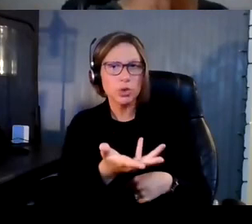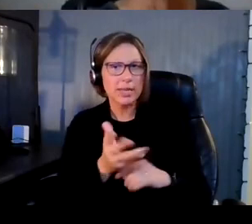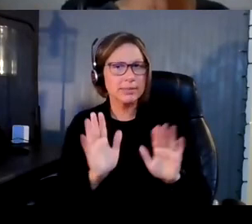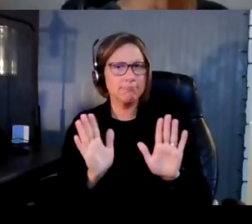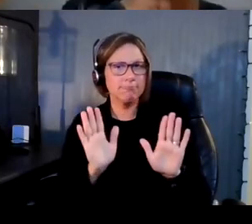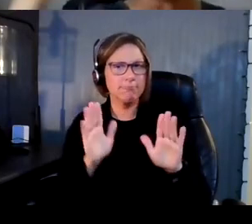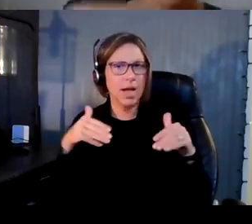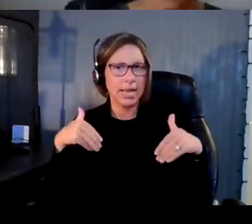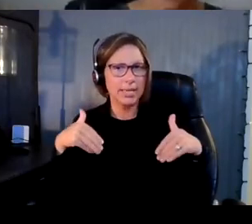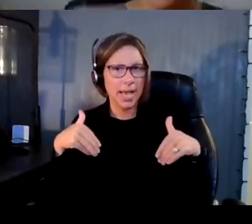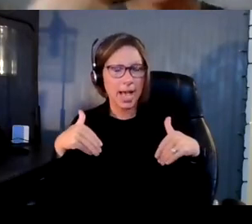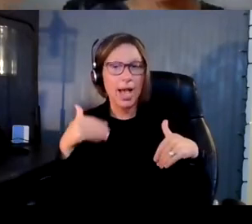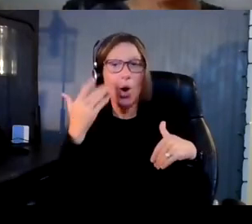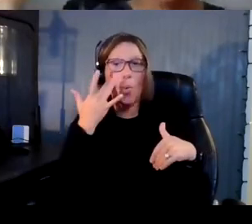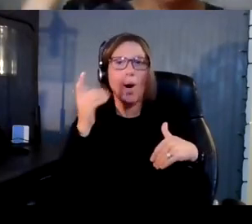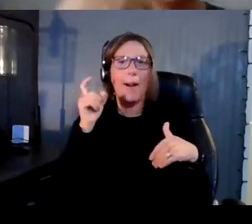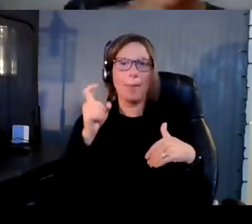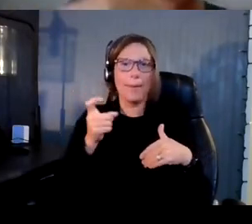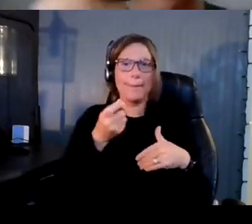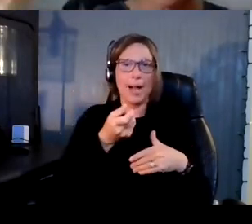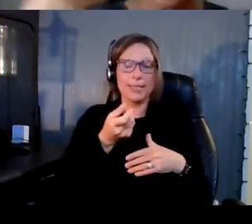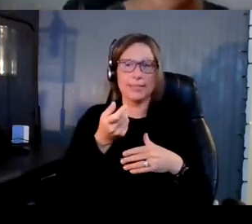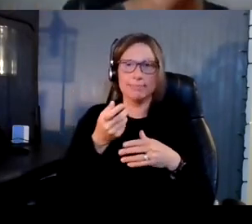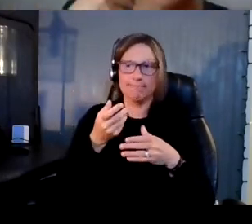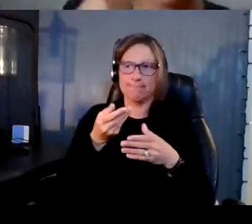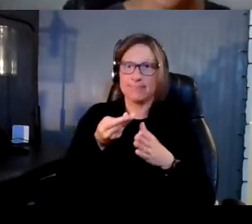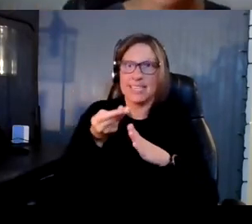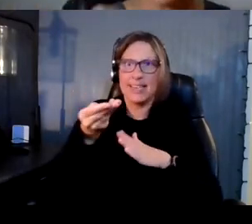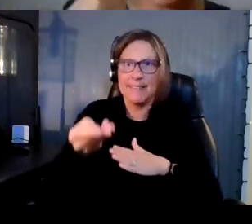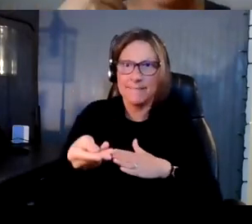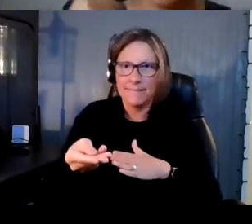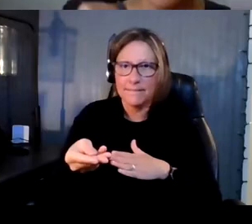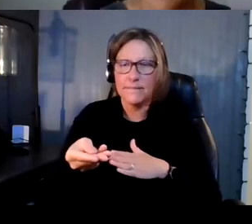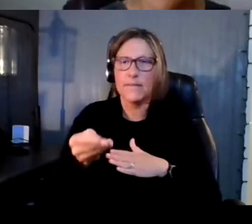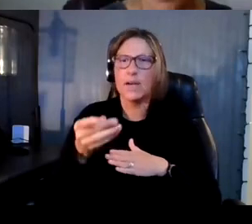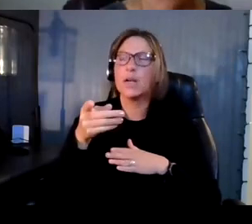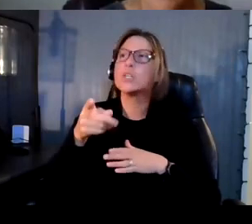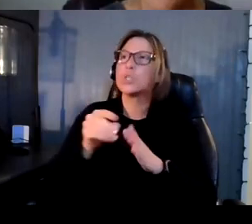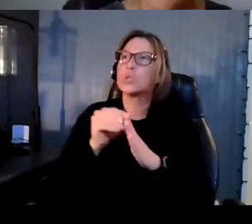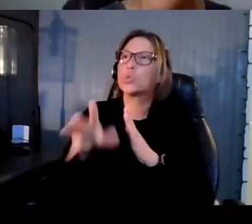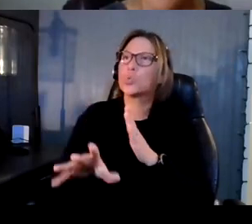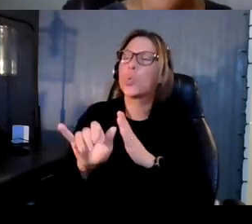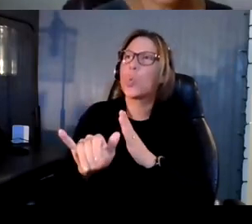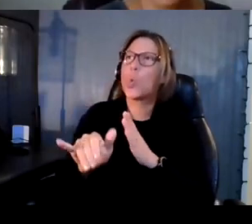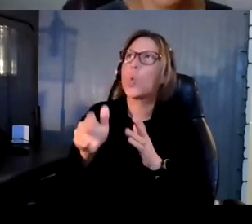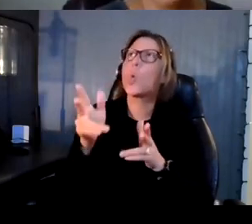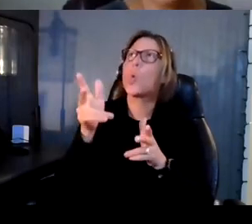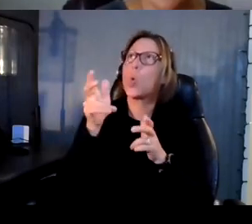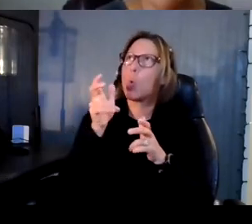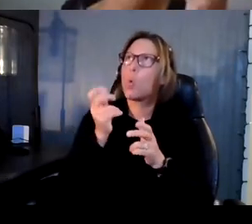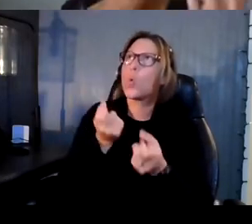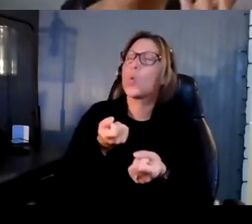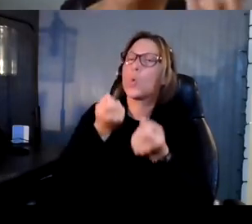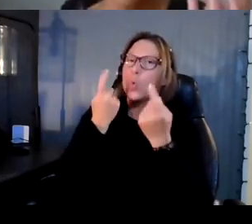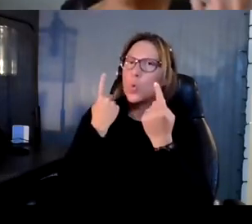we've got to put it into them first and get them to where they receive it and understand and they comprehend it. So when we do a